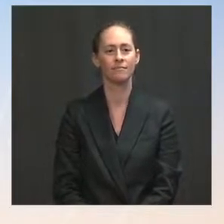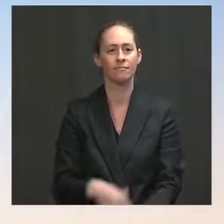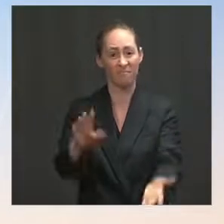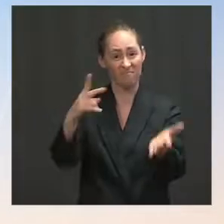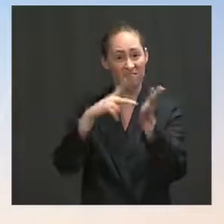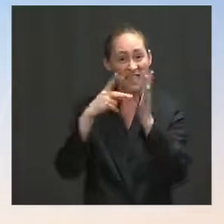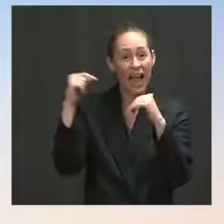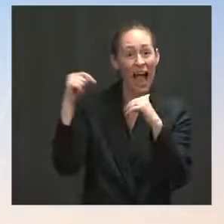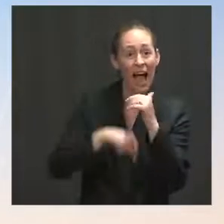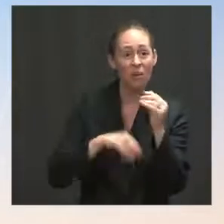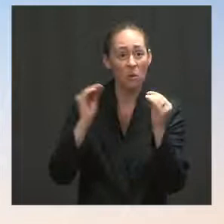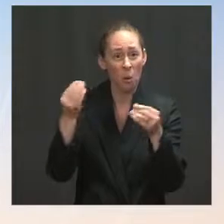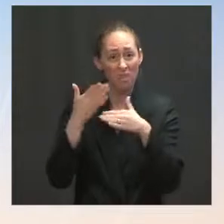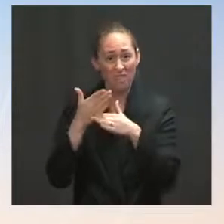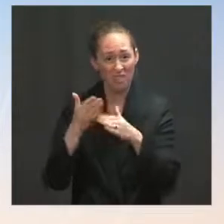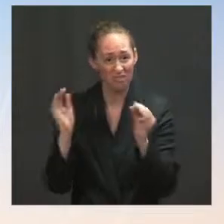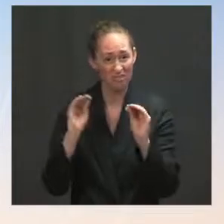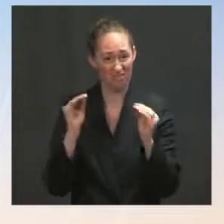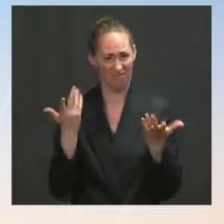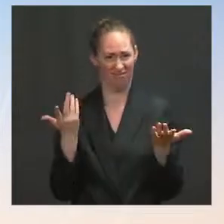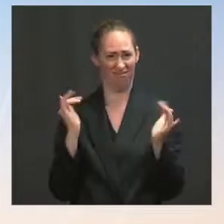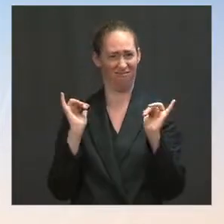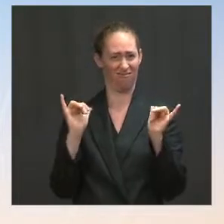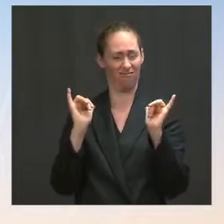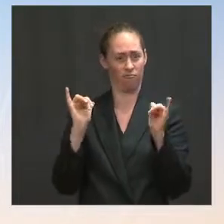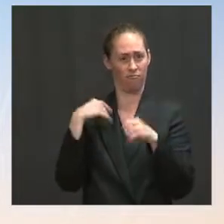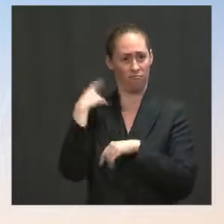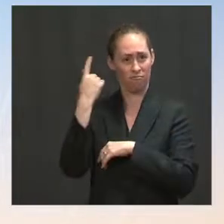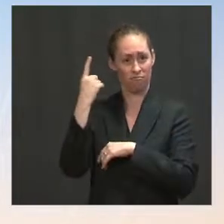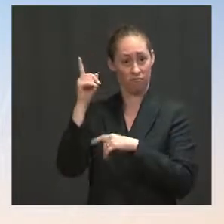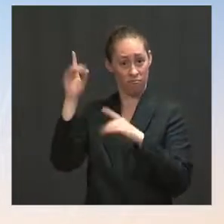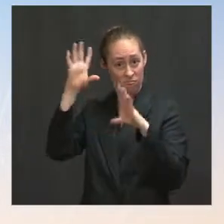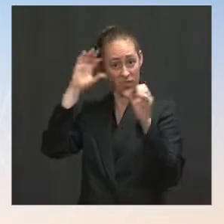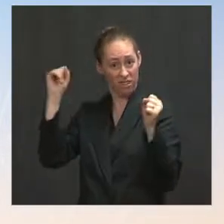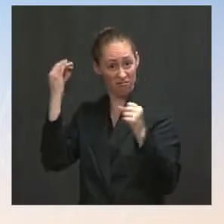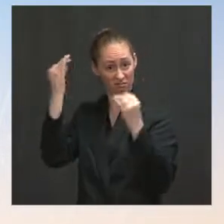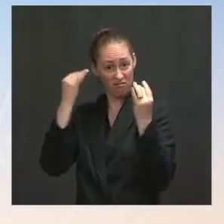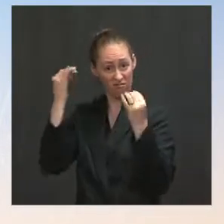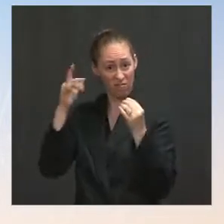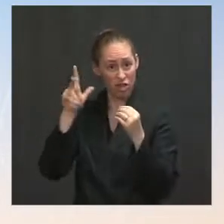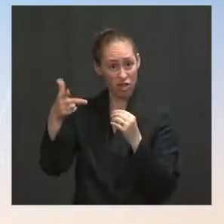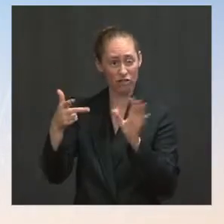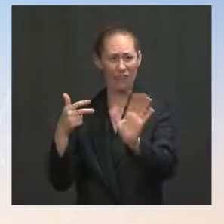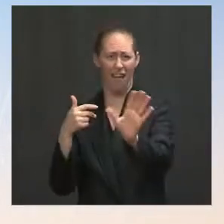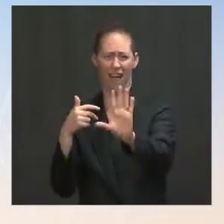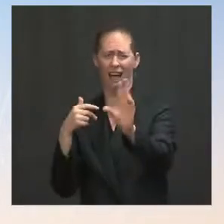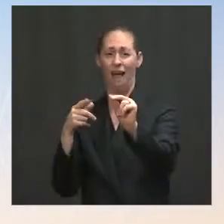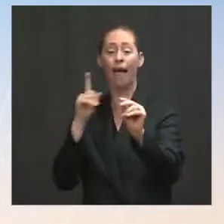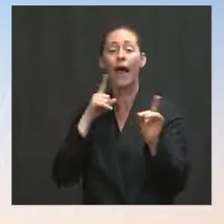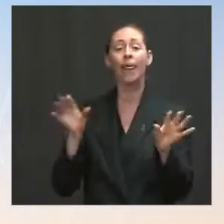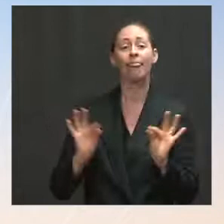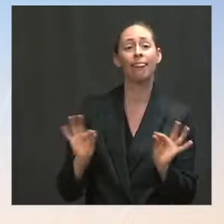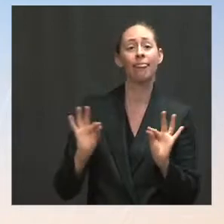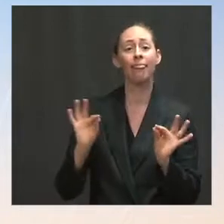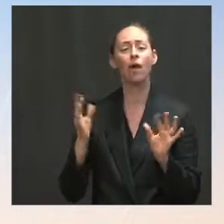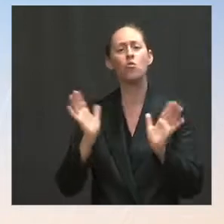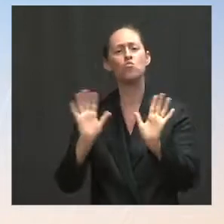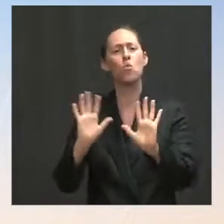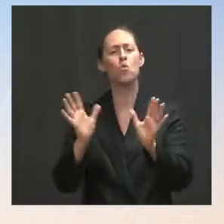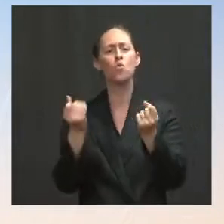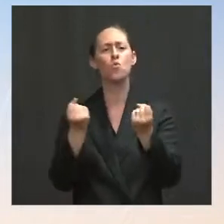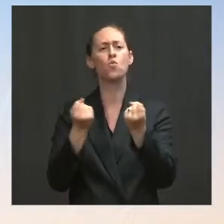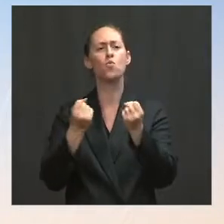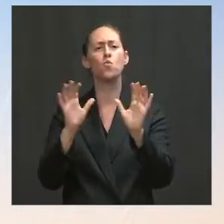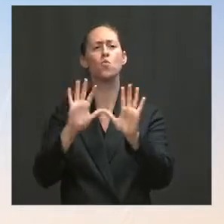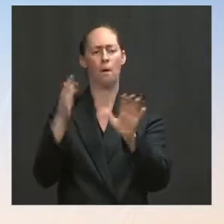the administration is considering the possibility of booster shots? Well, not to minimize a meeting, but I would say that we regularly meet with and engage